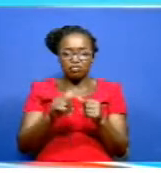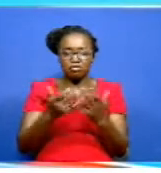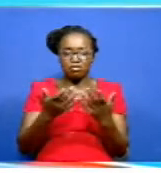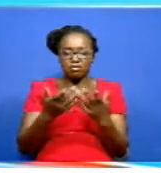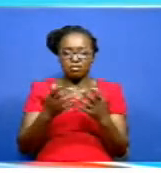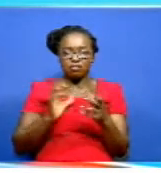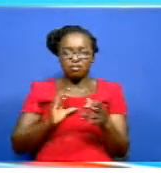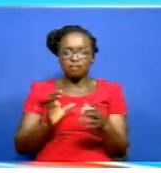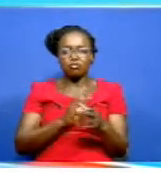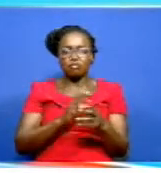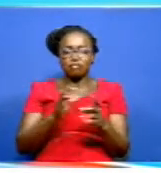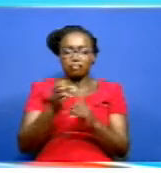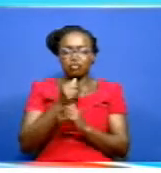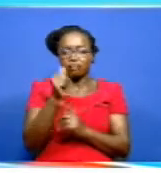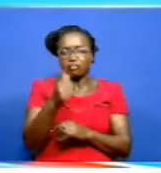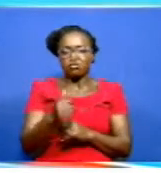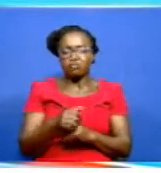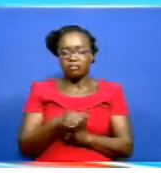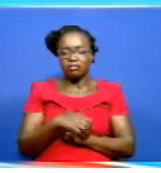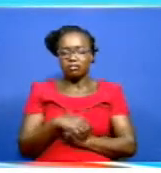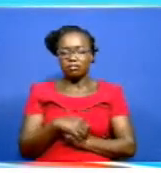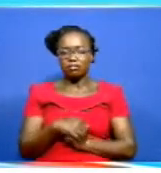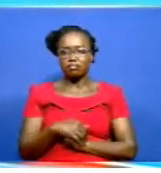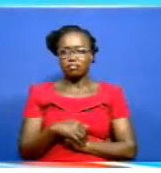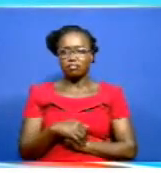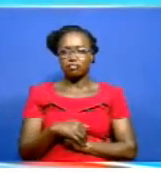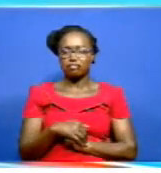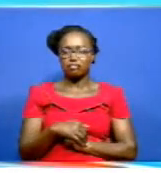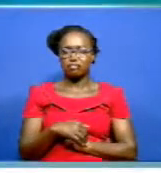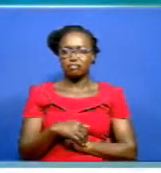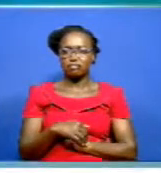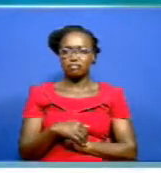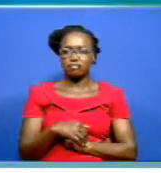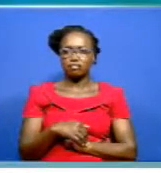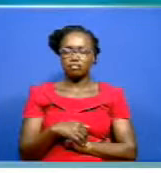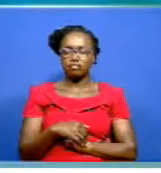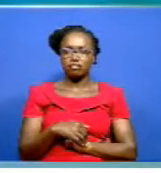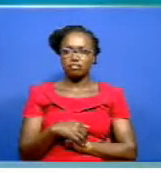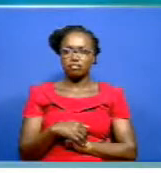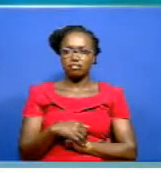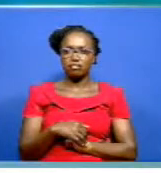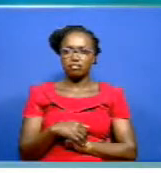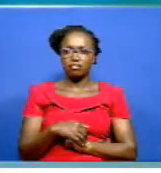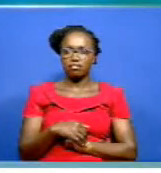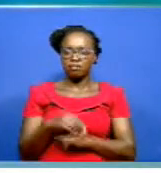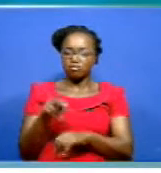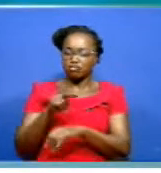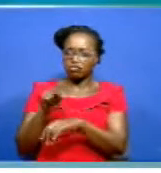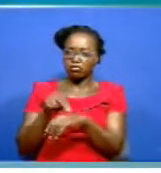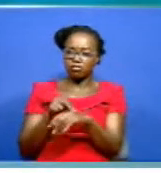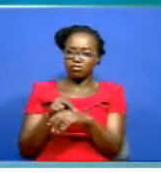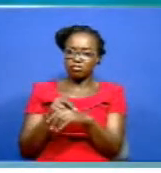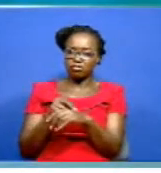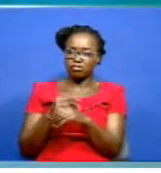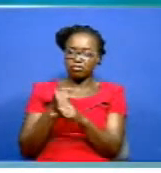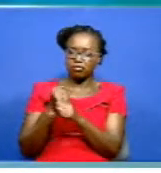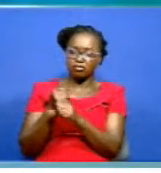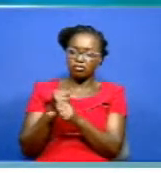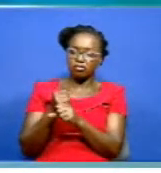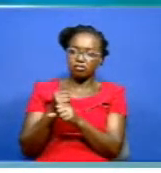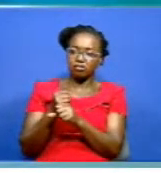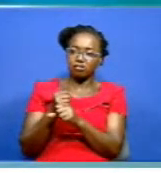to achieve in the little time that we've had? So the National Task Force on